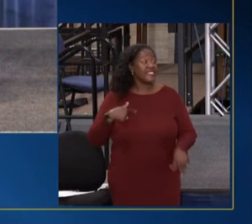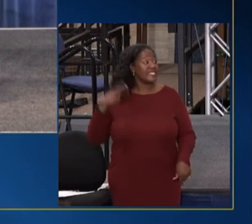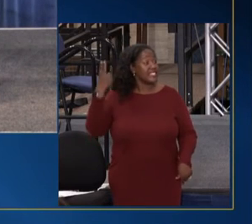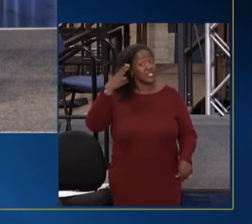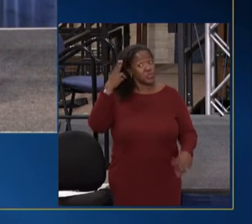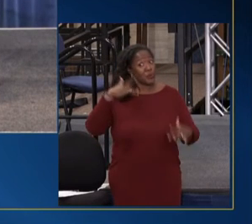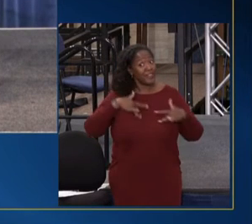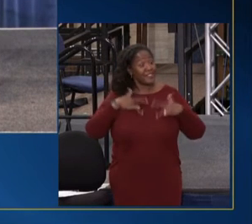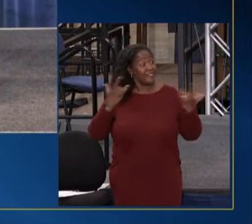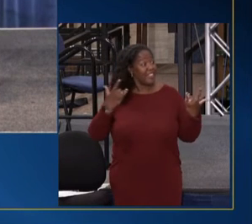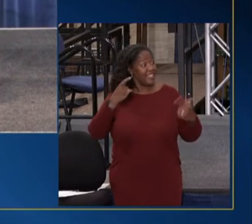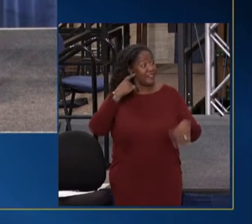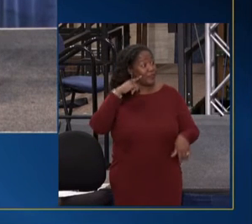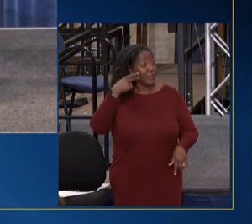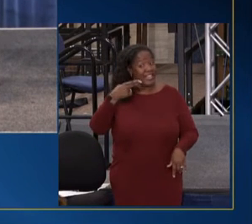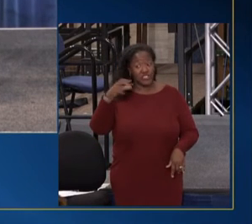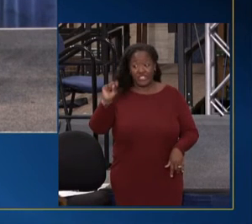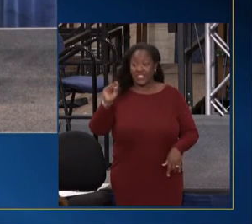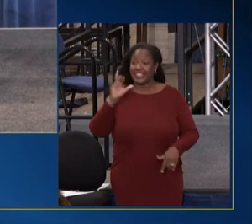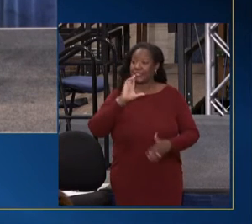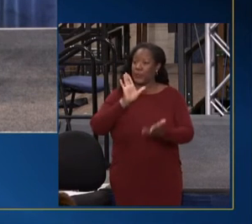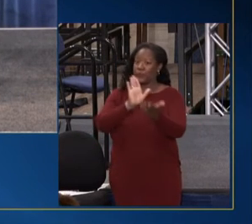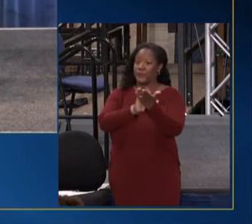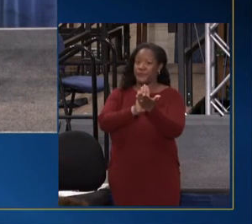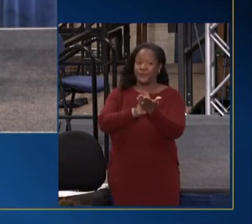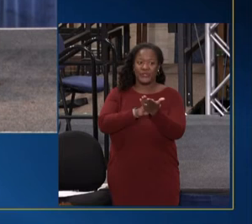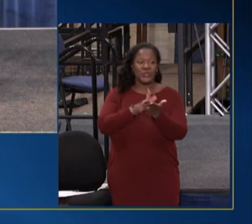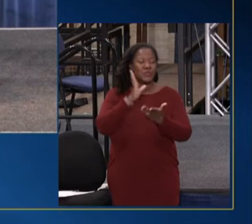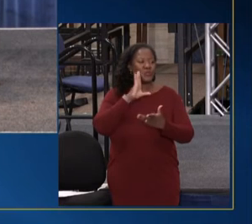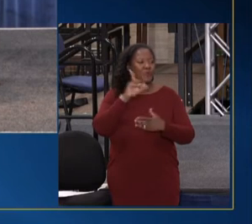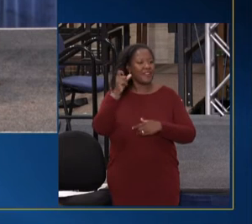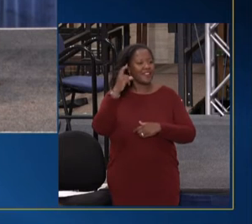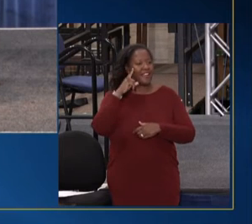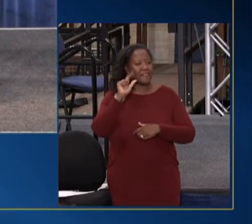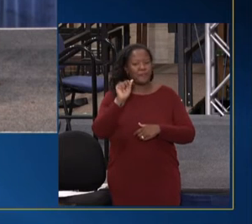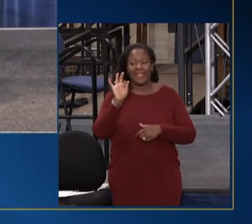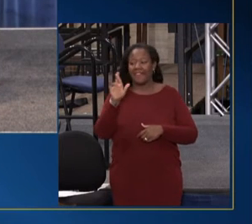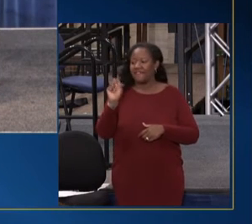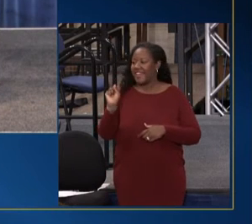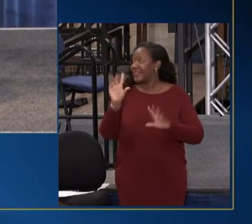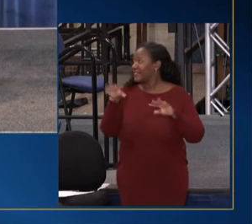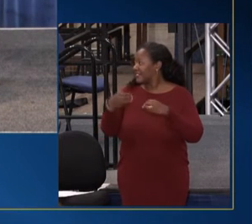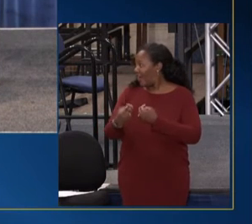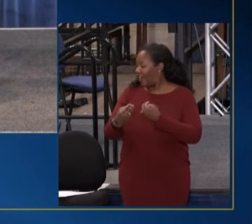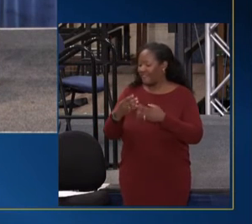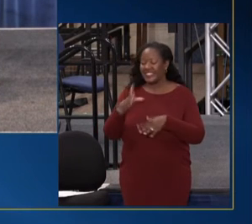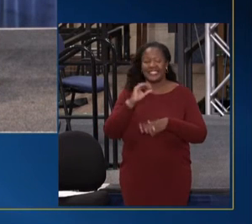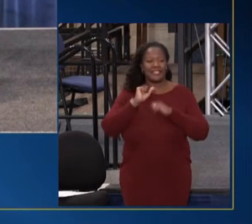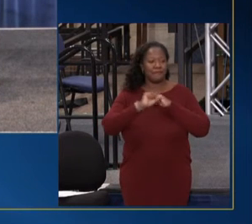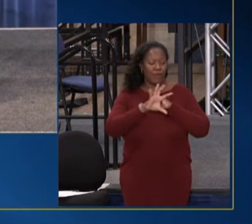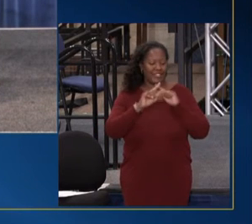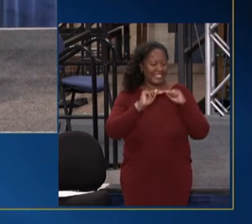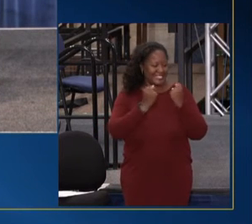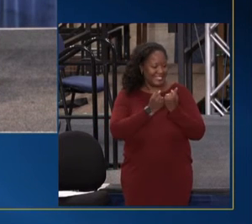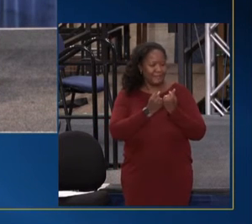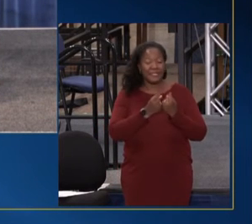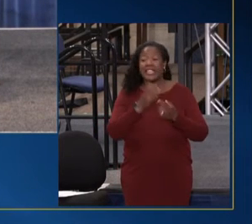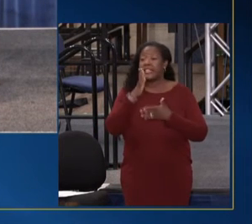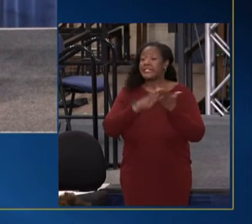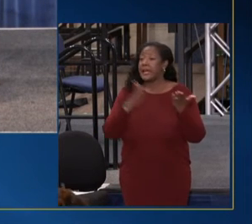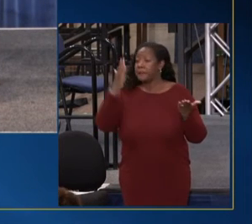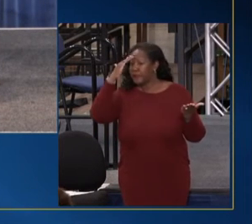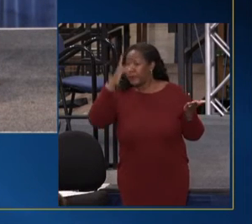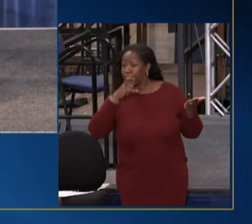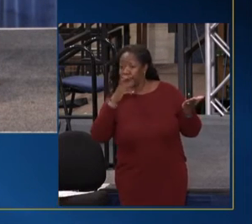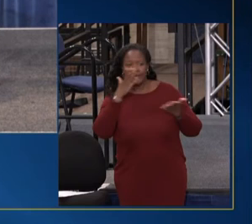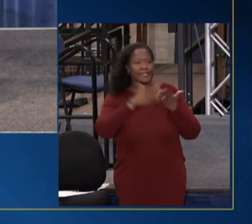HHS, so really kudos to our Intergovernmental Affairs Office and Marvin and his team for putting this on. I think some of you know who I am, some of you don't know who I